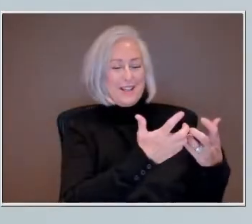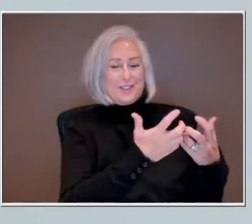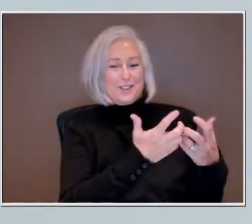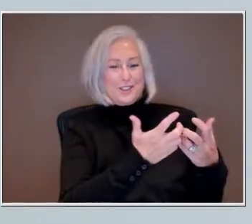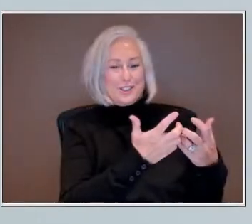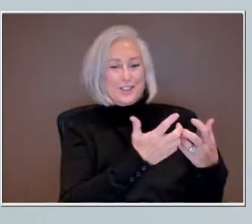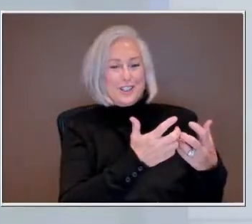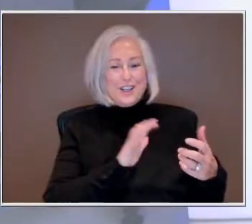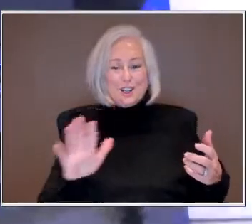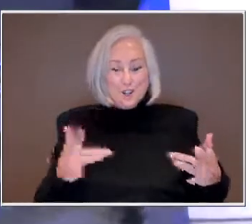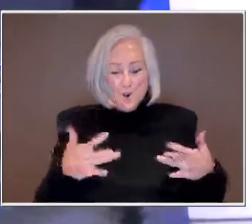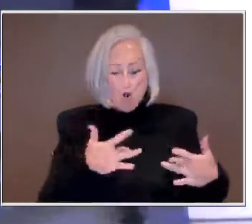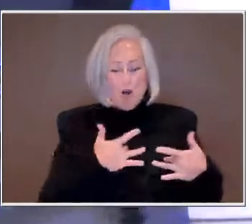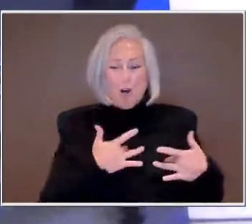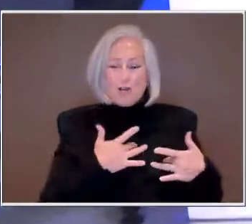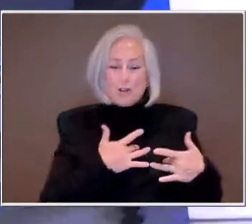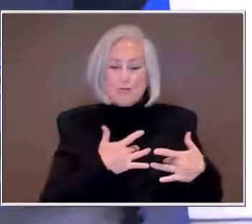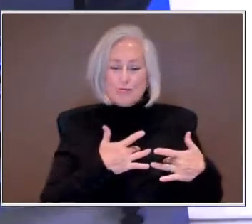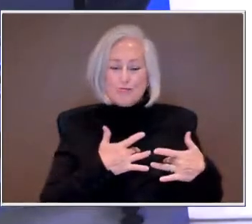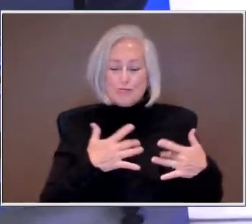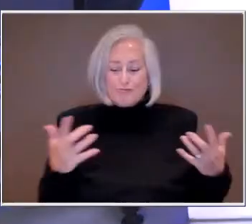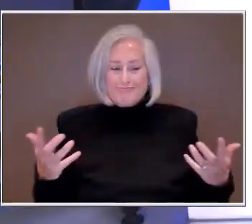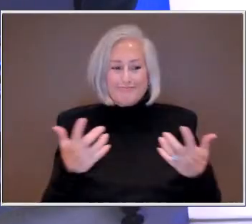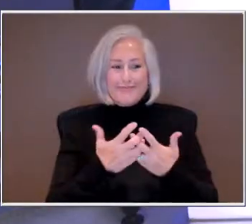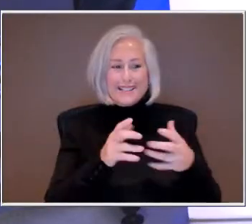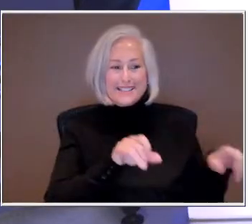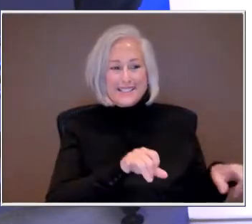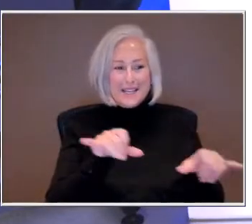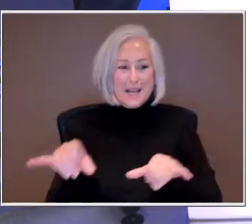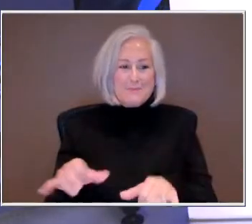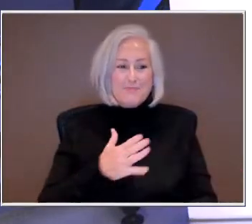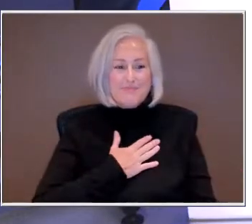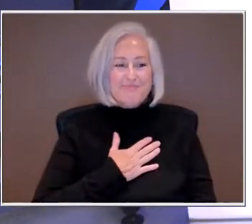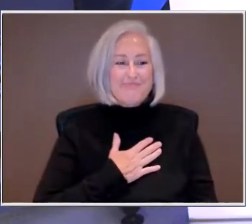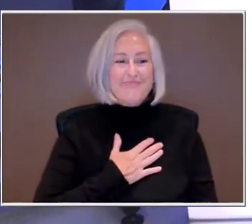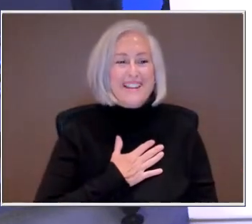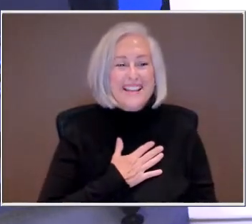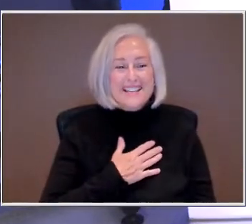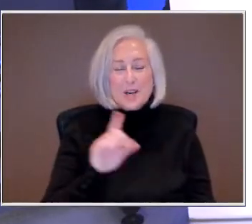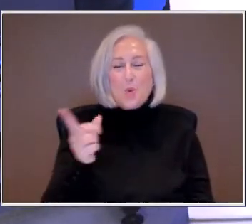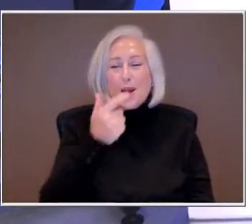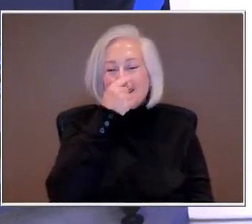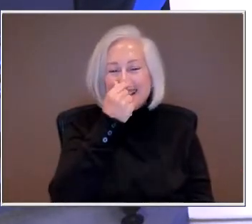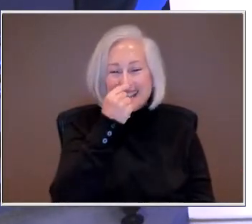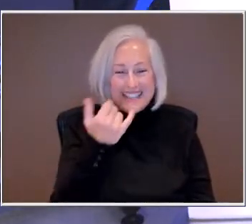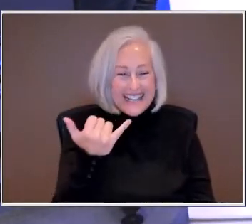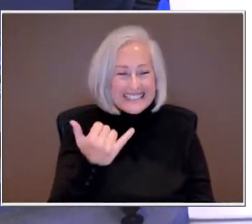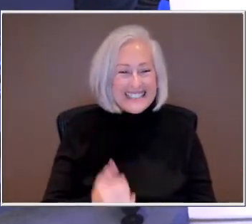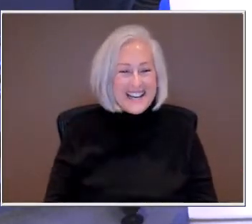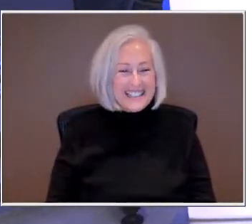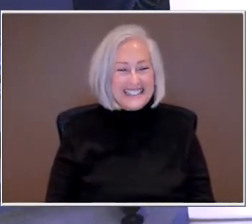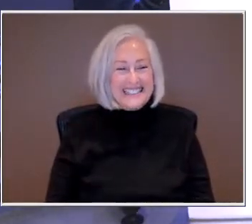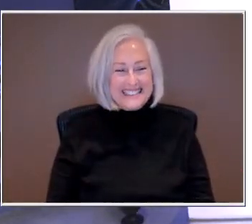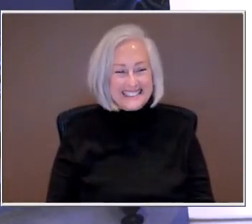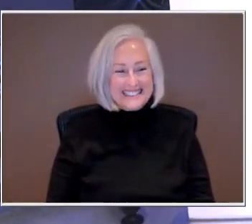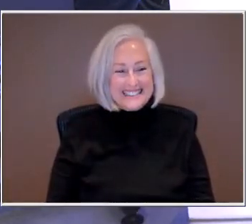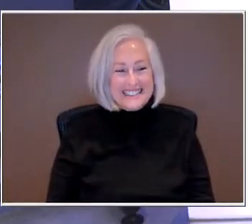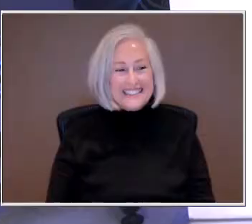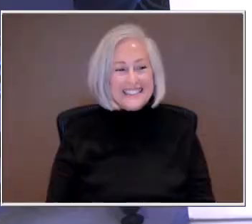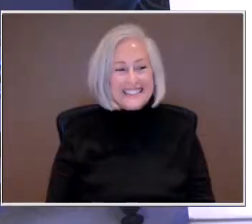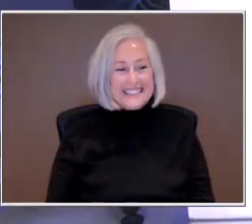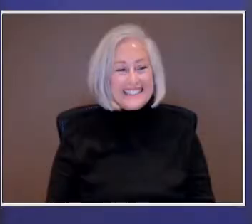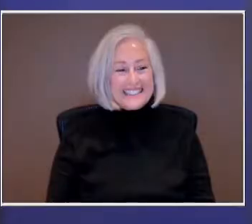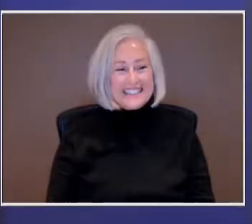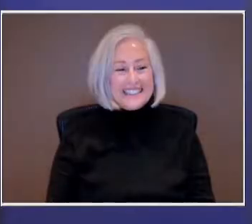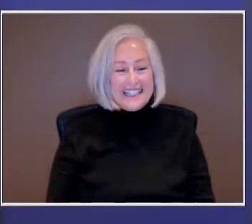were matched. Yeah, I'll take those Kleenex now. We brought Kleenex. There we go. You